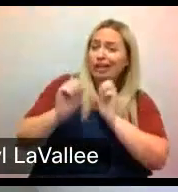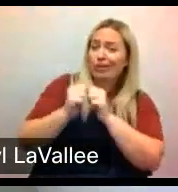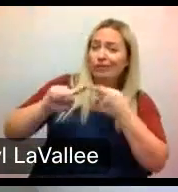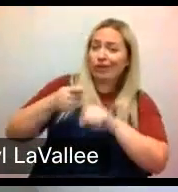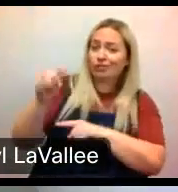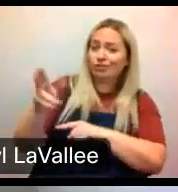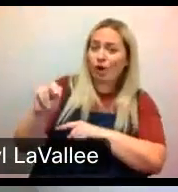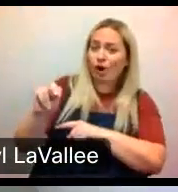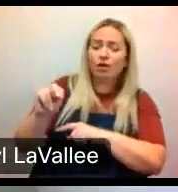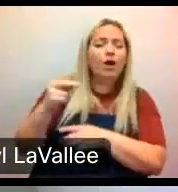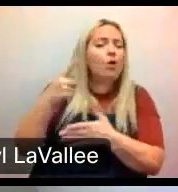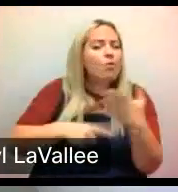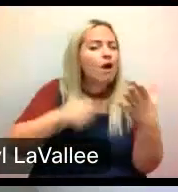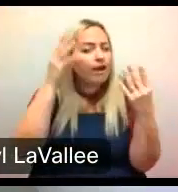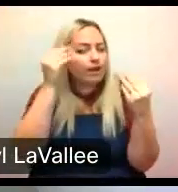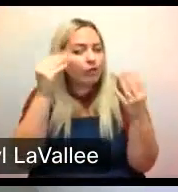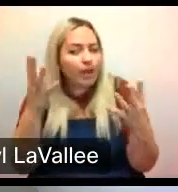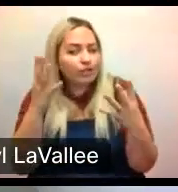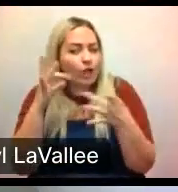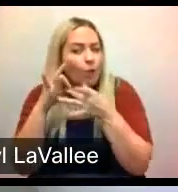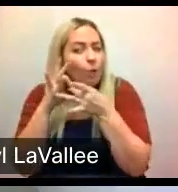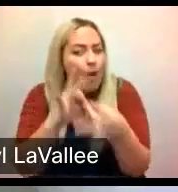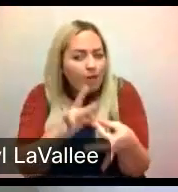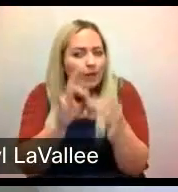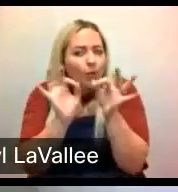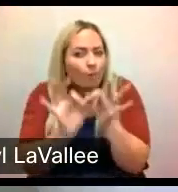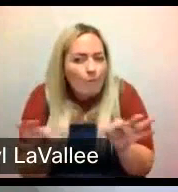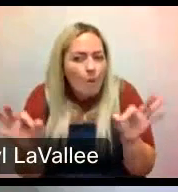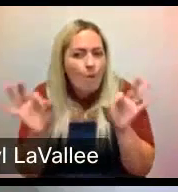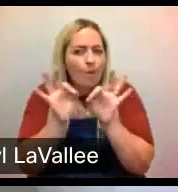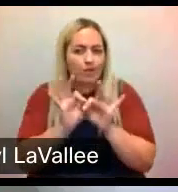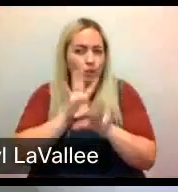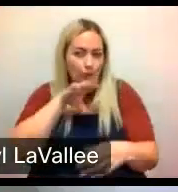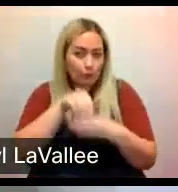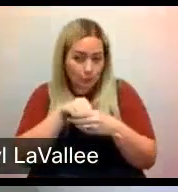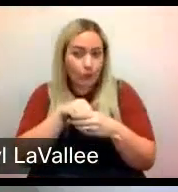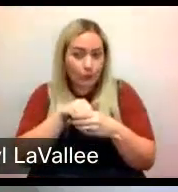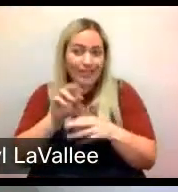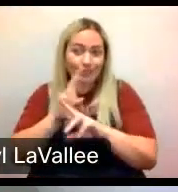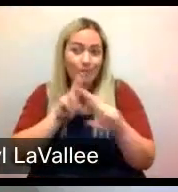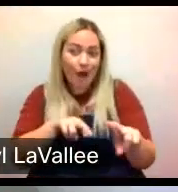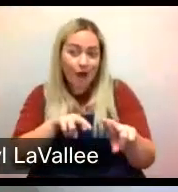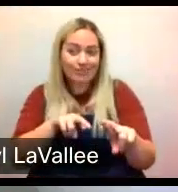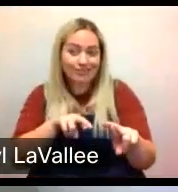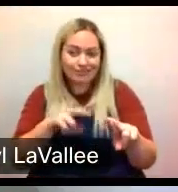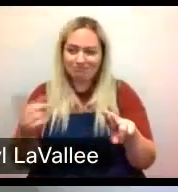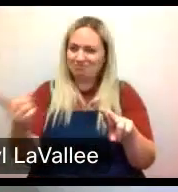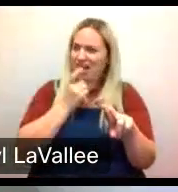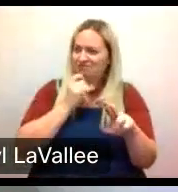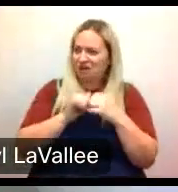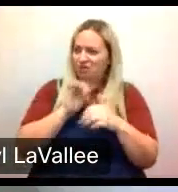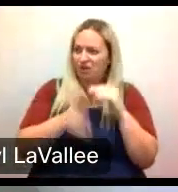what information is relevant or important enough to include in his response to this question, how was your